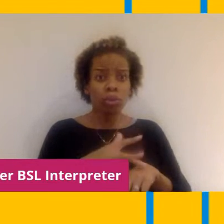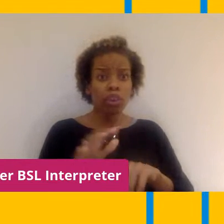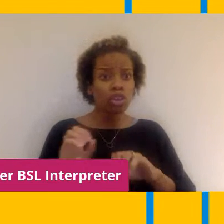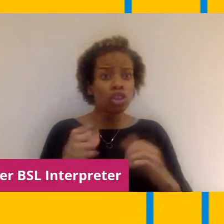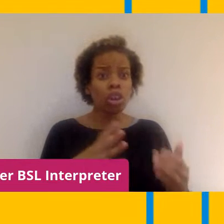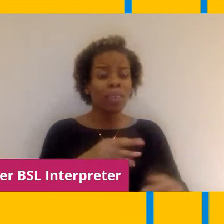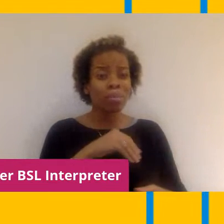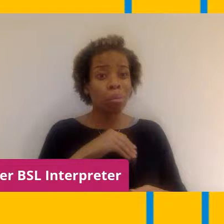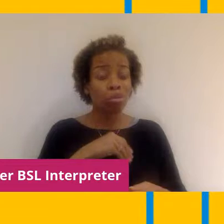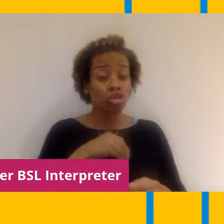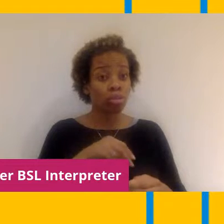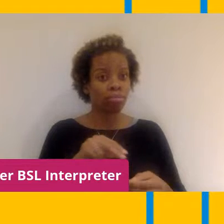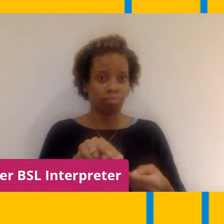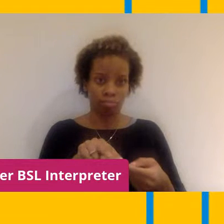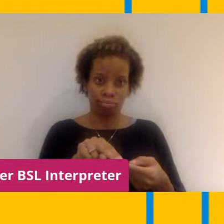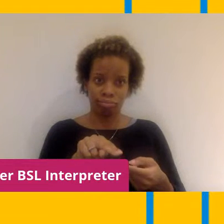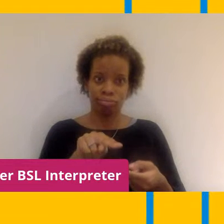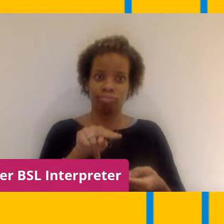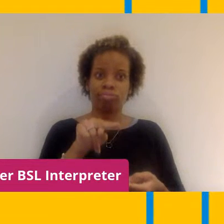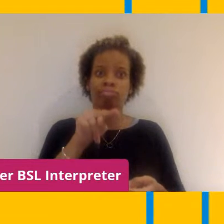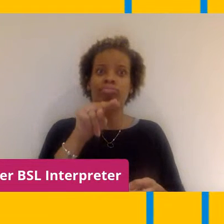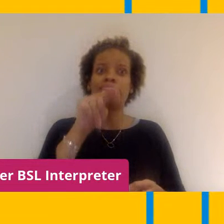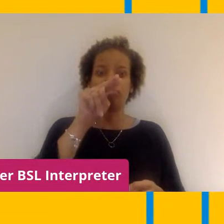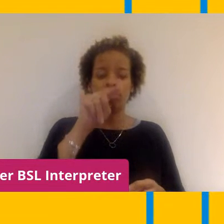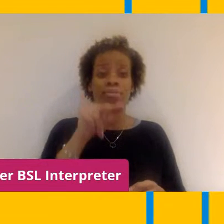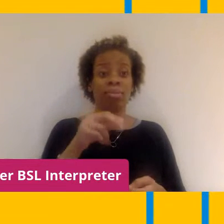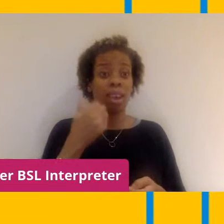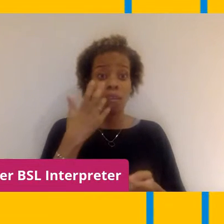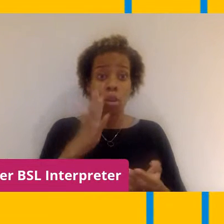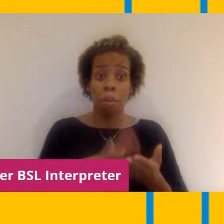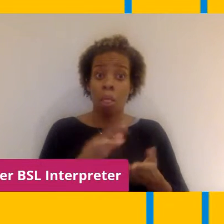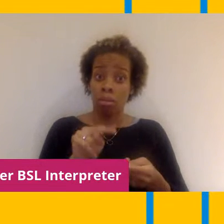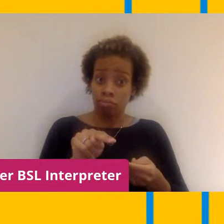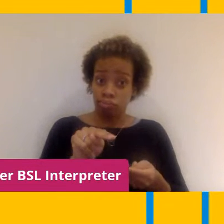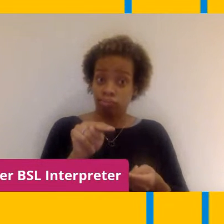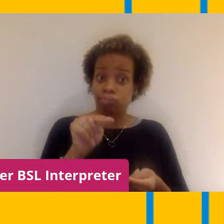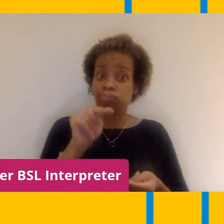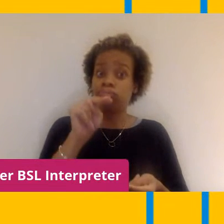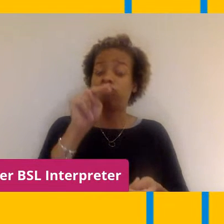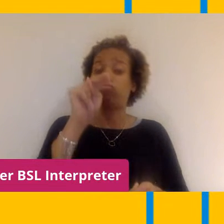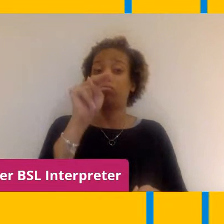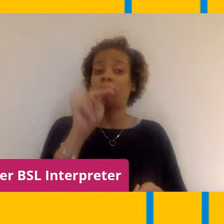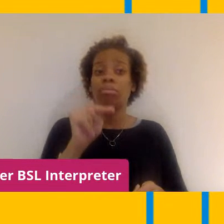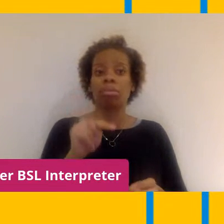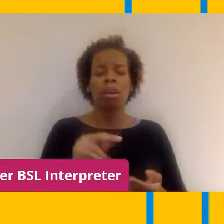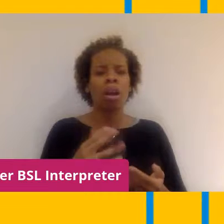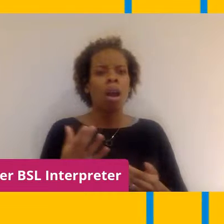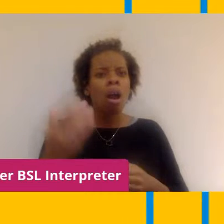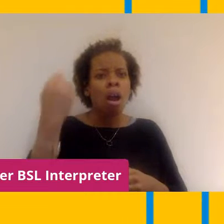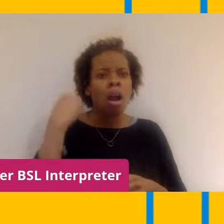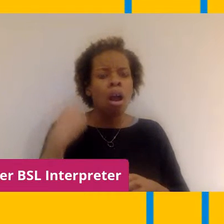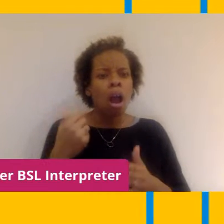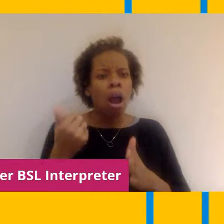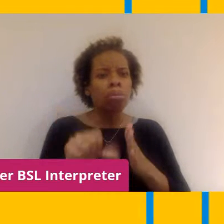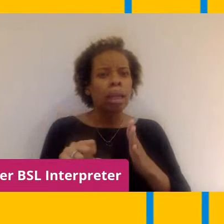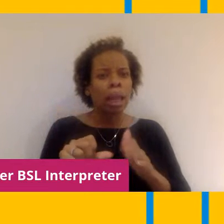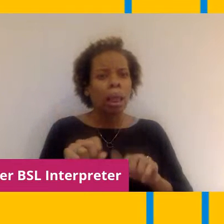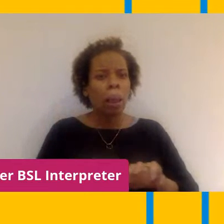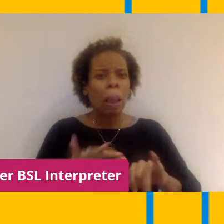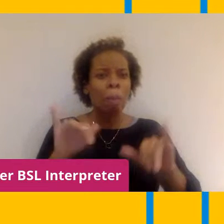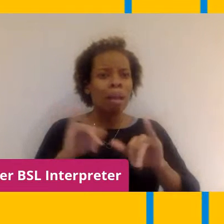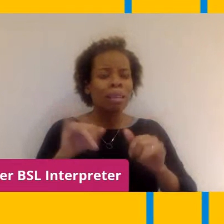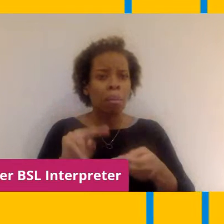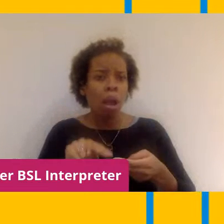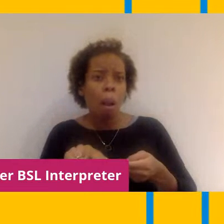Sheffield, and that seems to be happening month on month. So it's not that there was a big spike at the beginning and then that's tailed